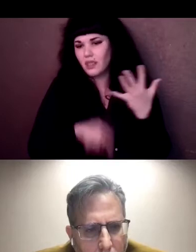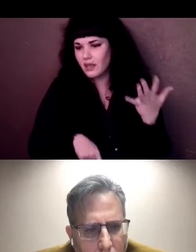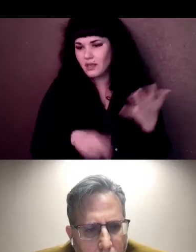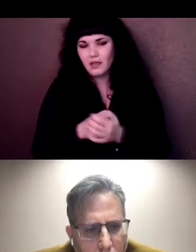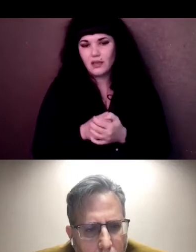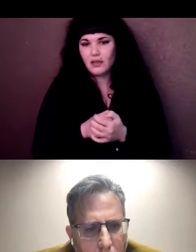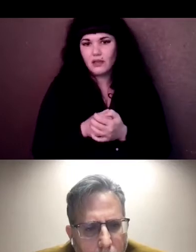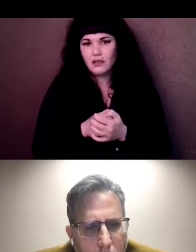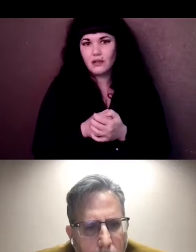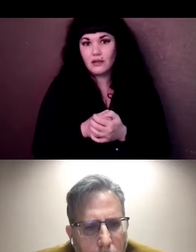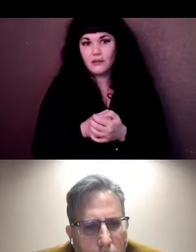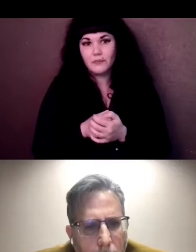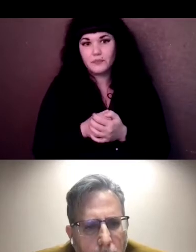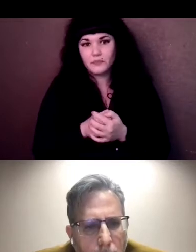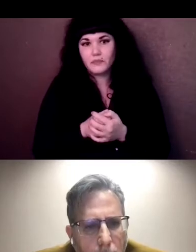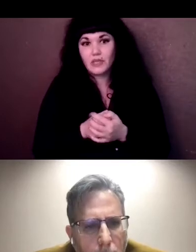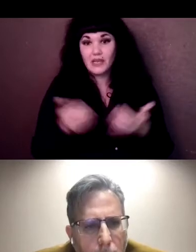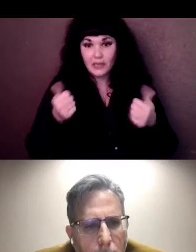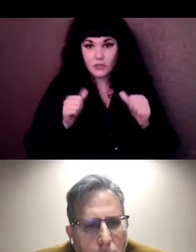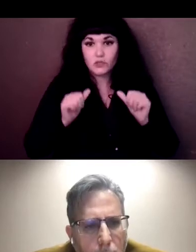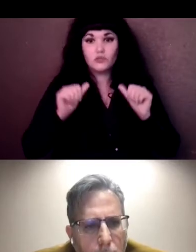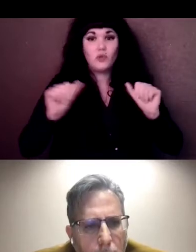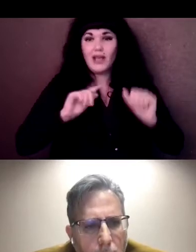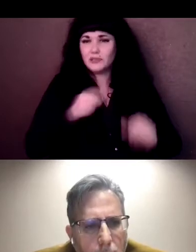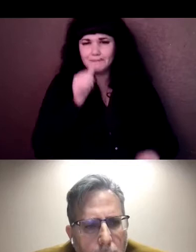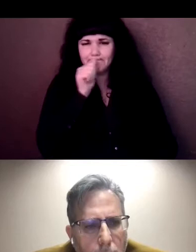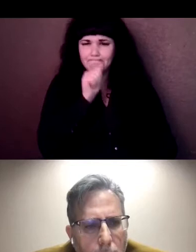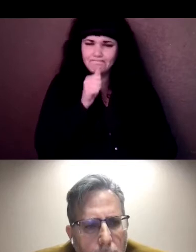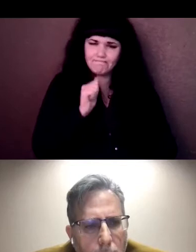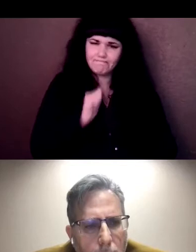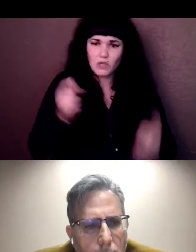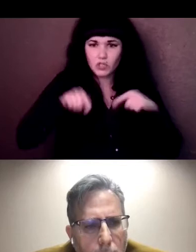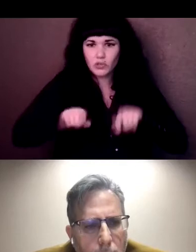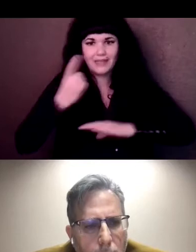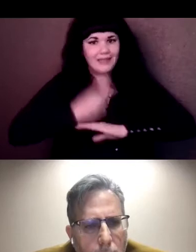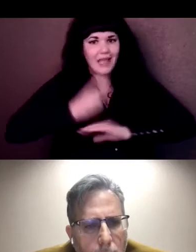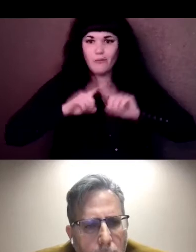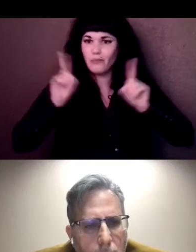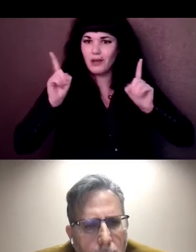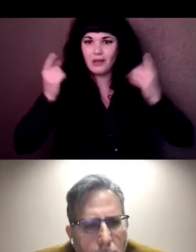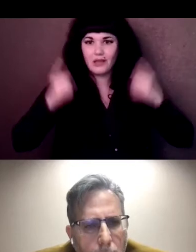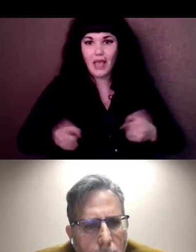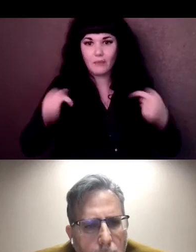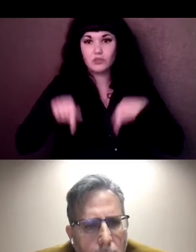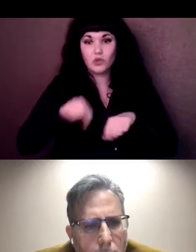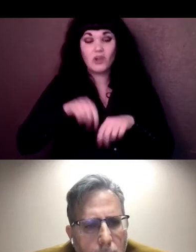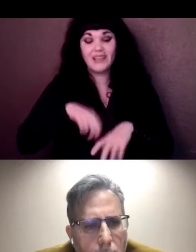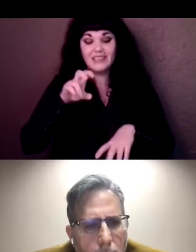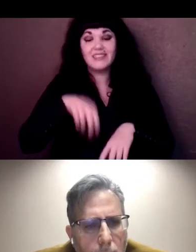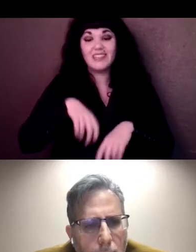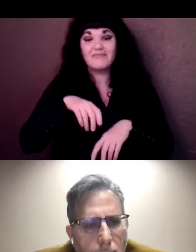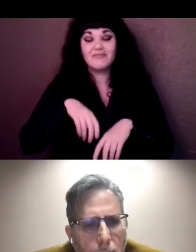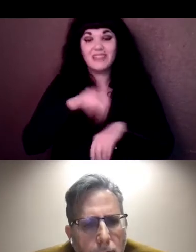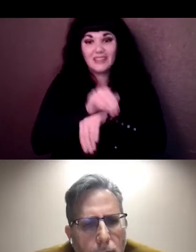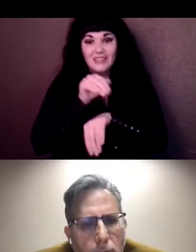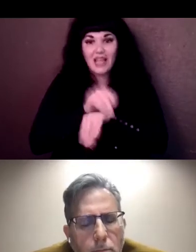kind of as long as he can throughout the day, tolerating the pain. But in the evening, we'll usually put on a traction collar to try to relieve some of the